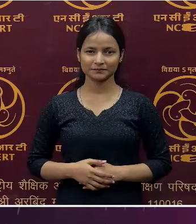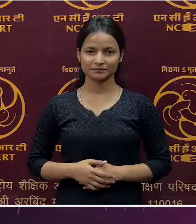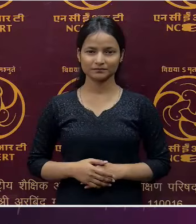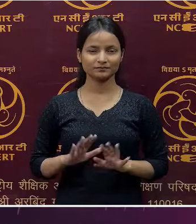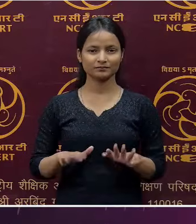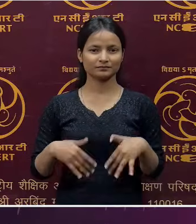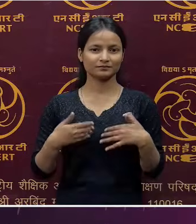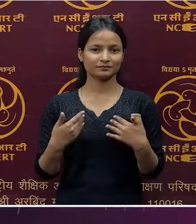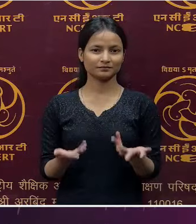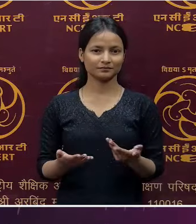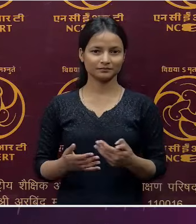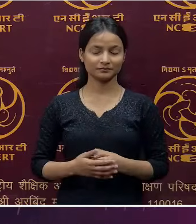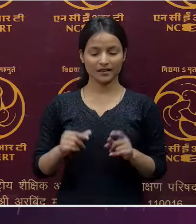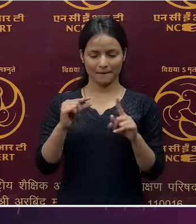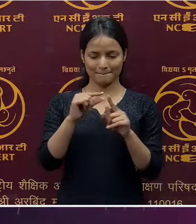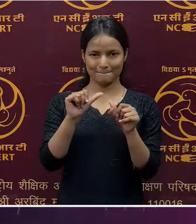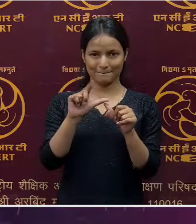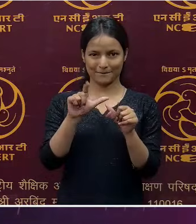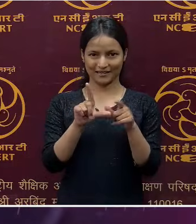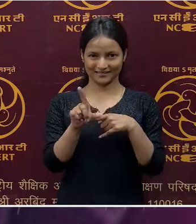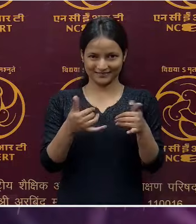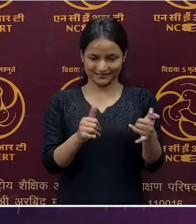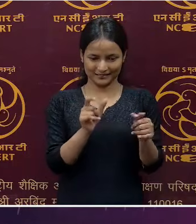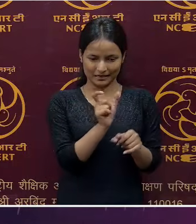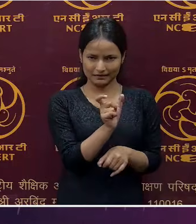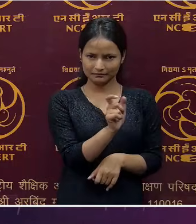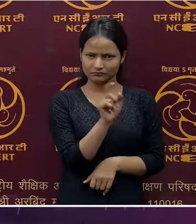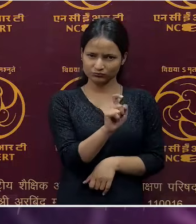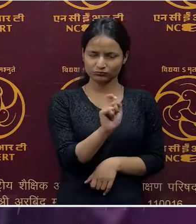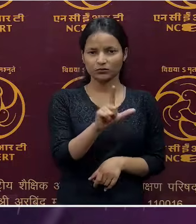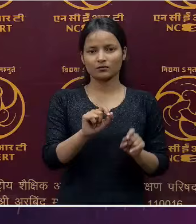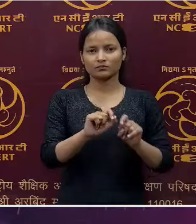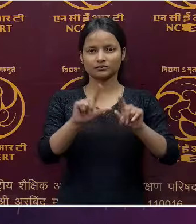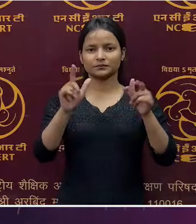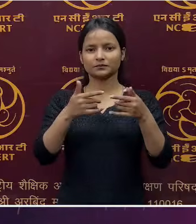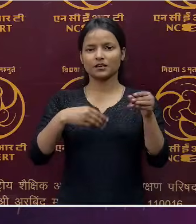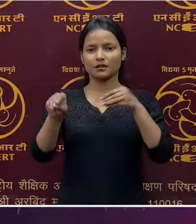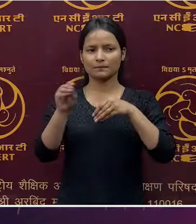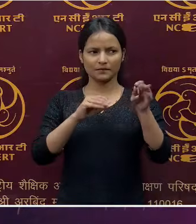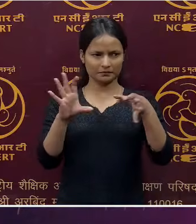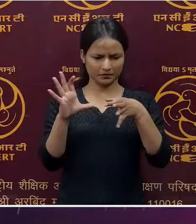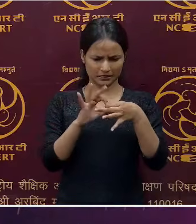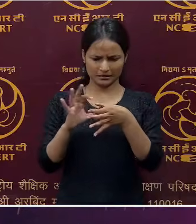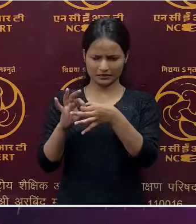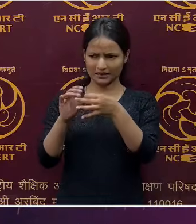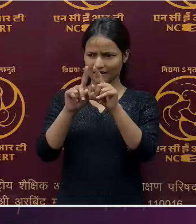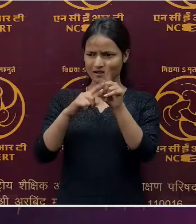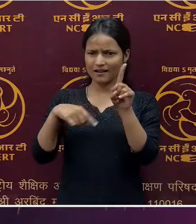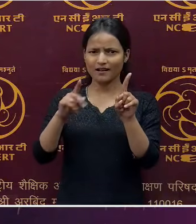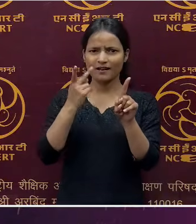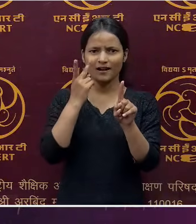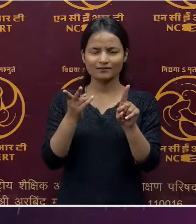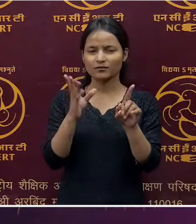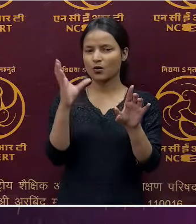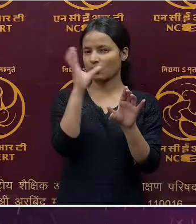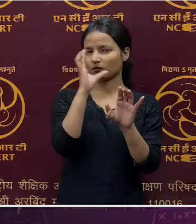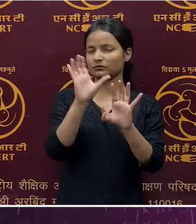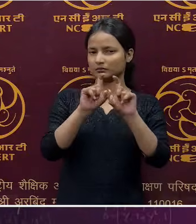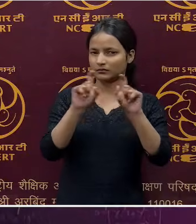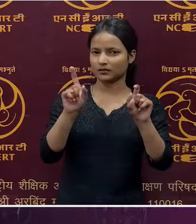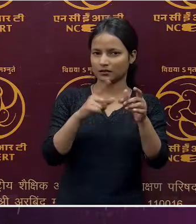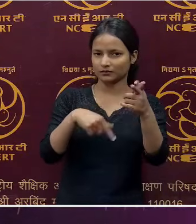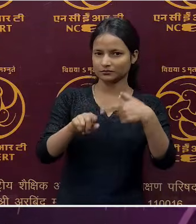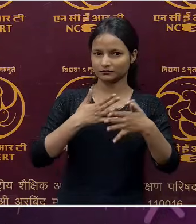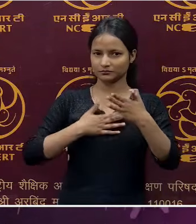place bulbs and the make connections. So here we can see that a lot of connections are given. Now what we are going to do, this is the